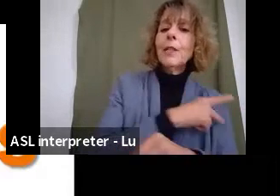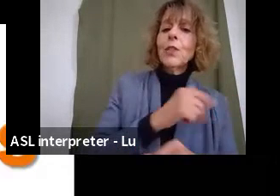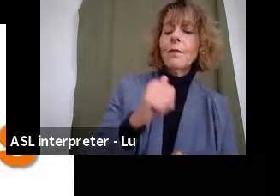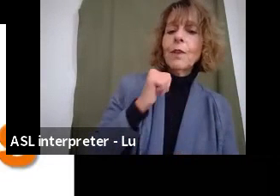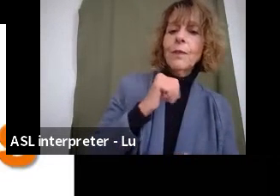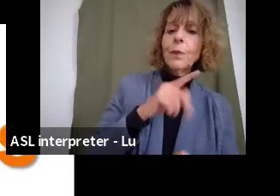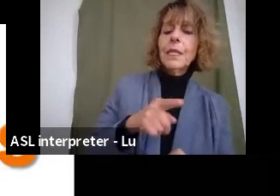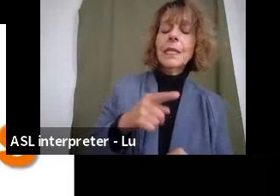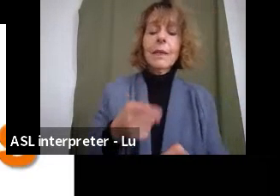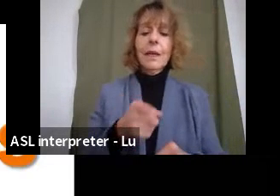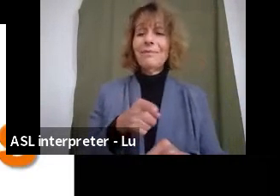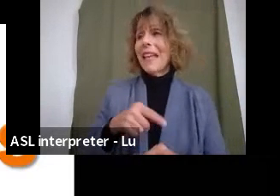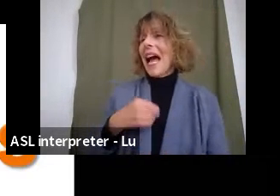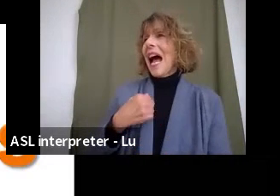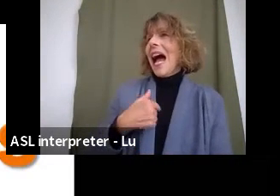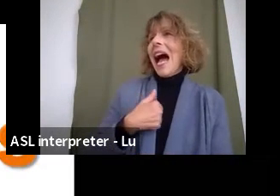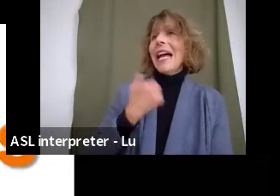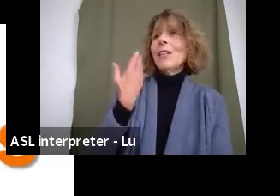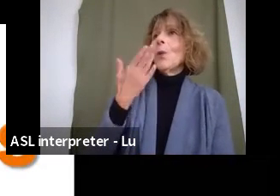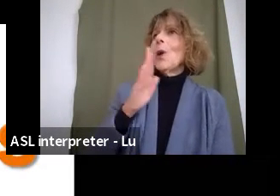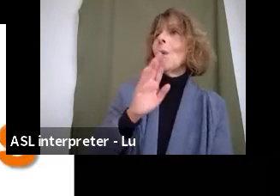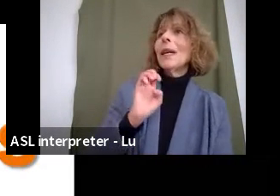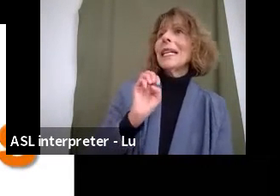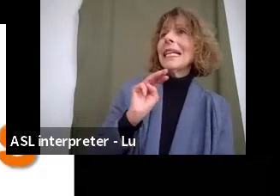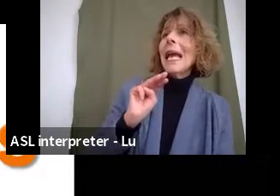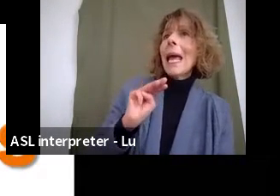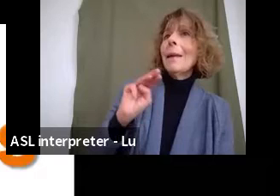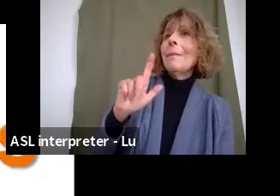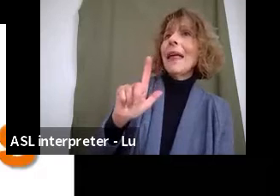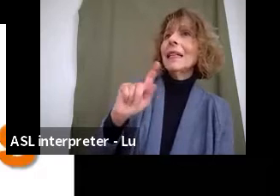that if you feel you can't